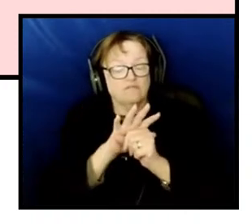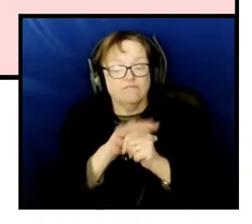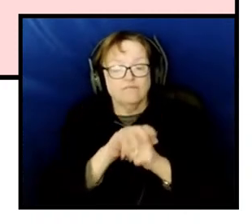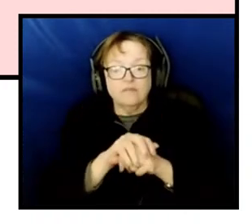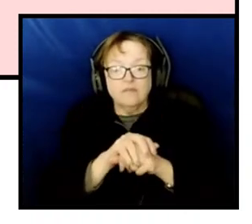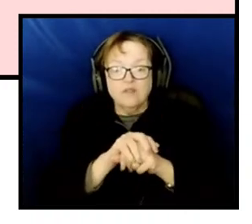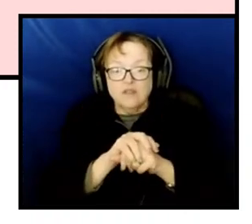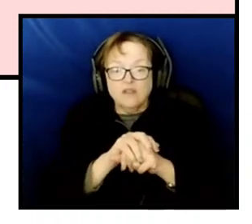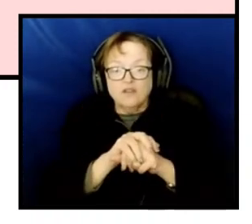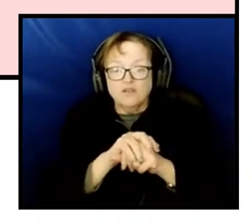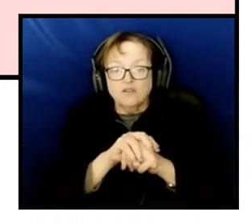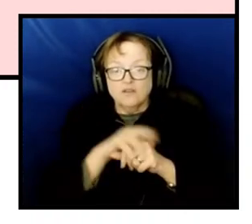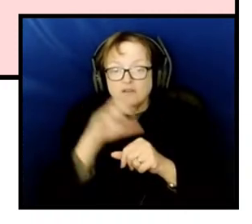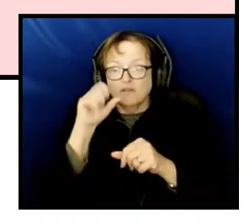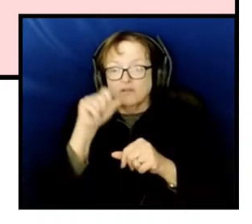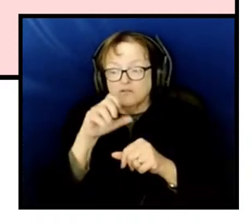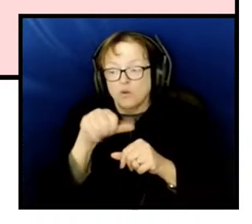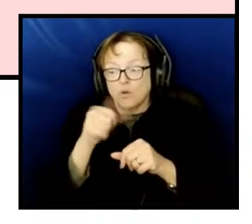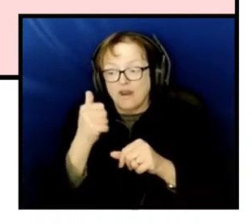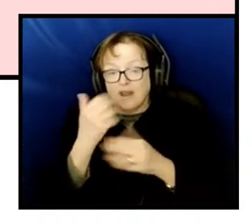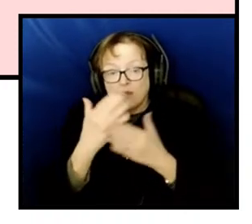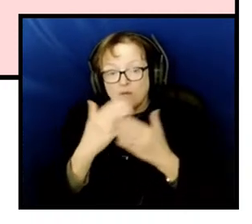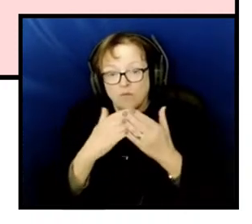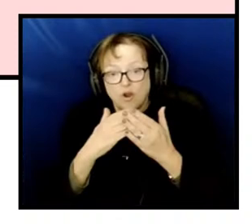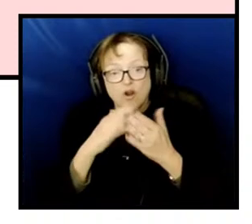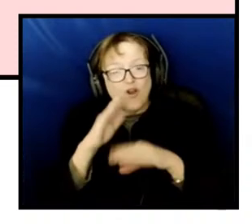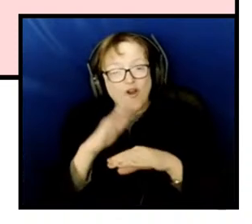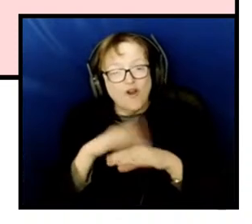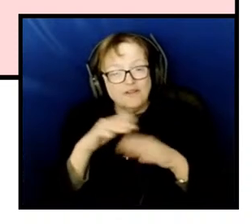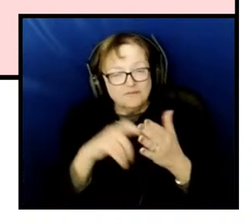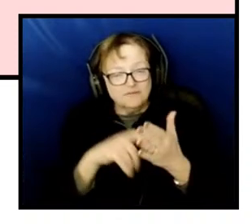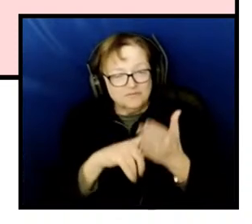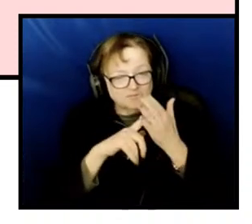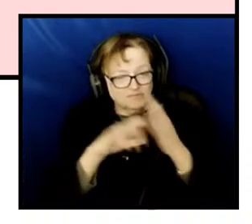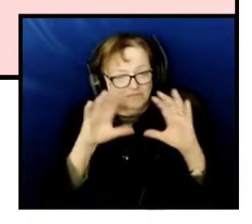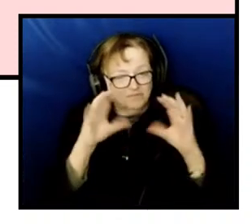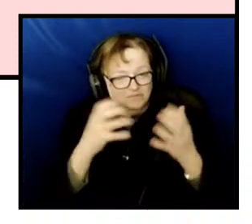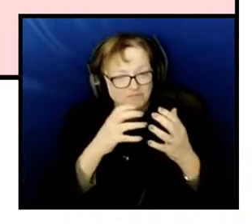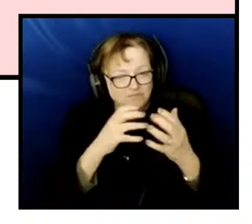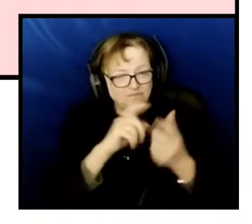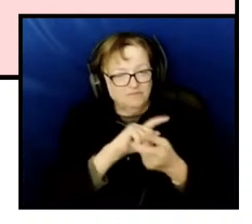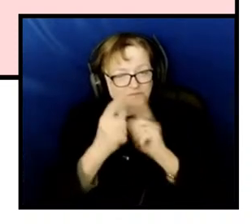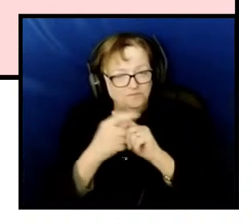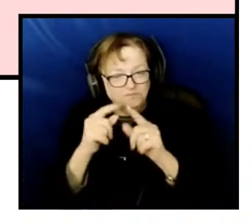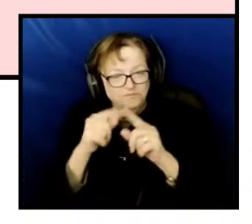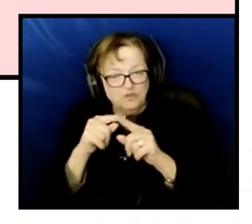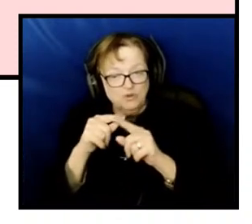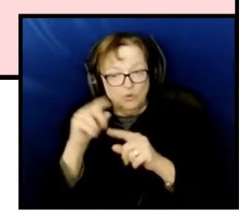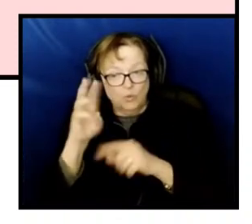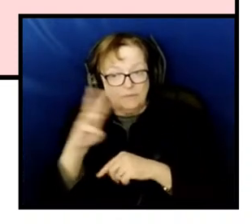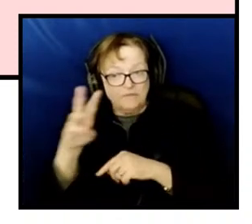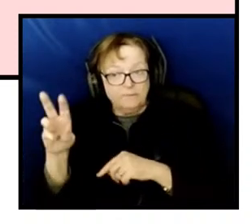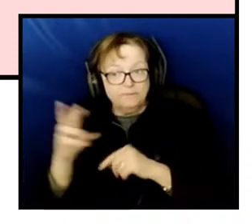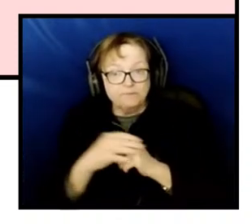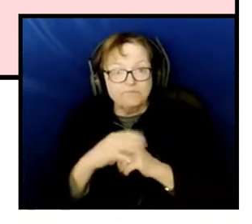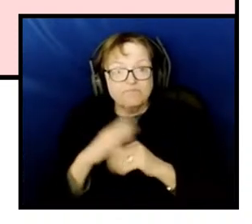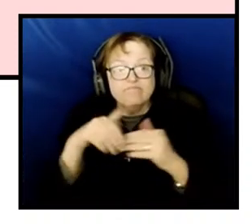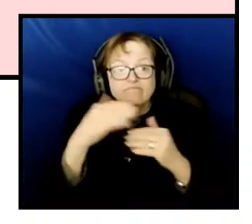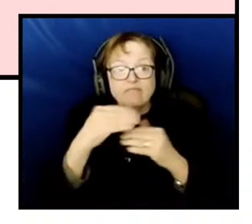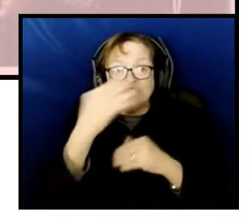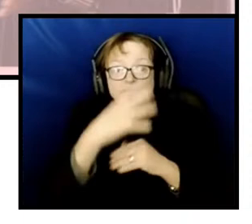immense part of that was our on-demand classes that we created for our website. Next slide, please.